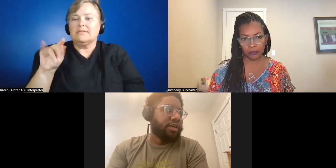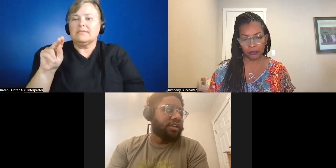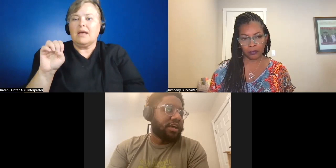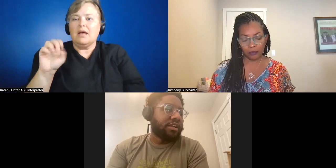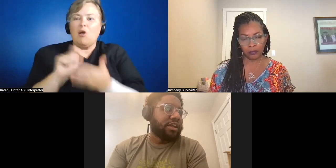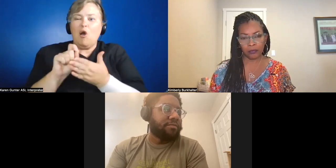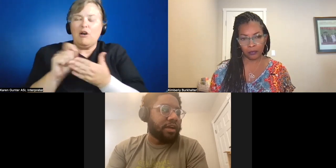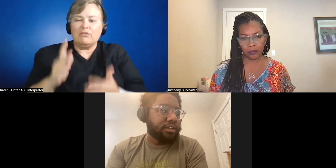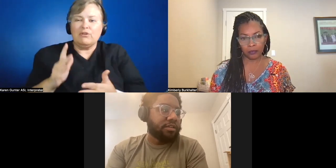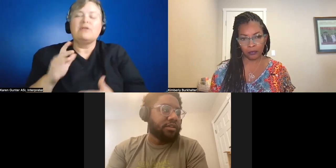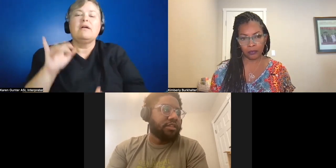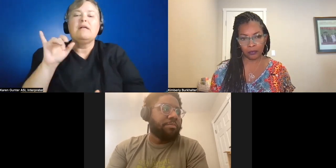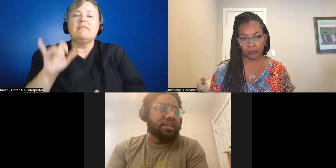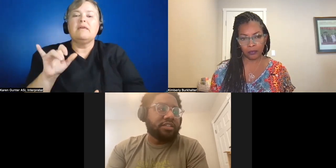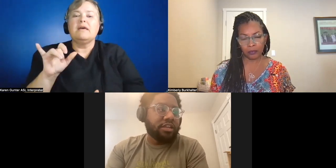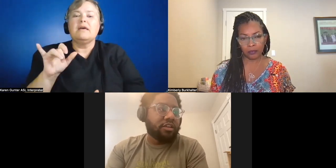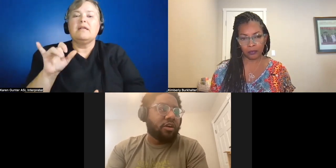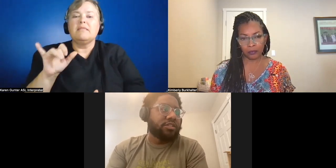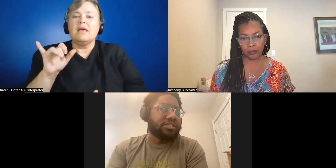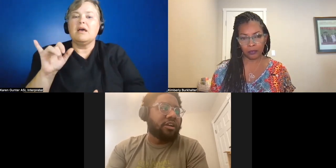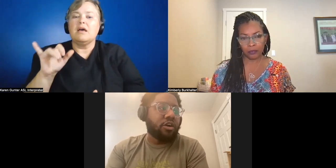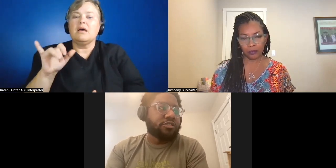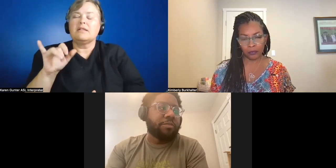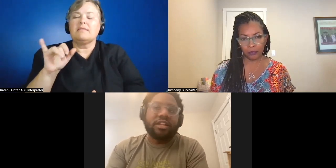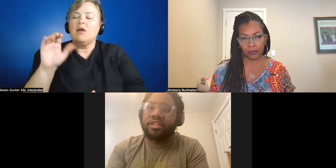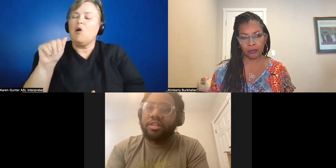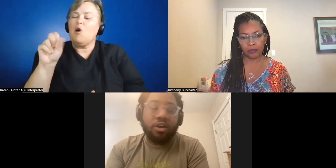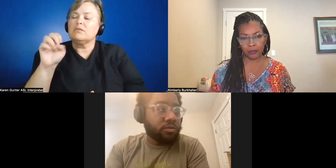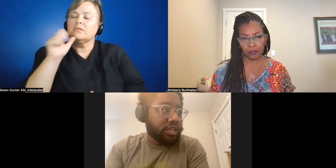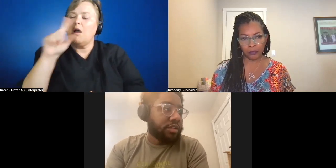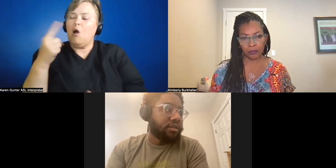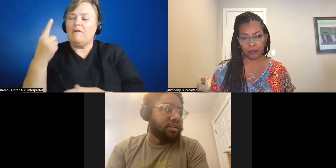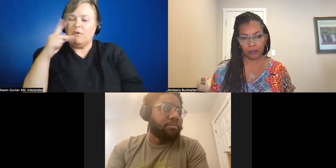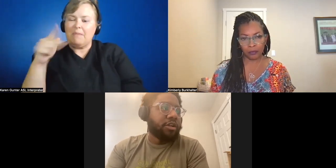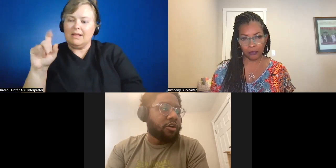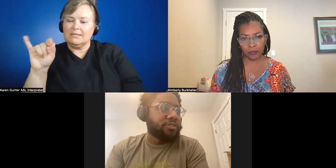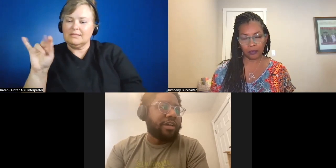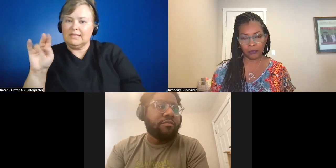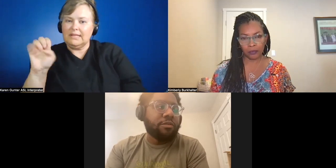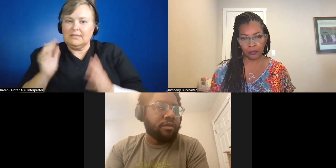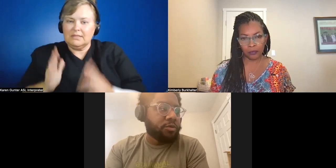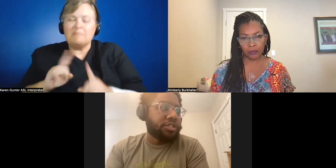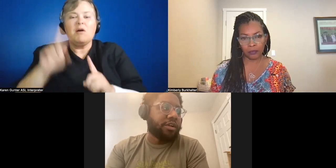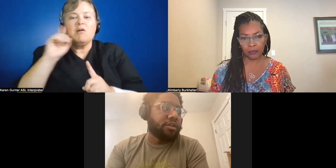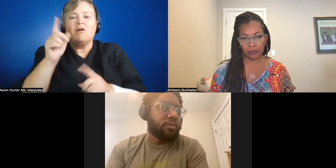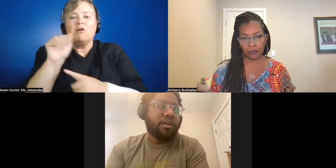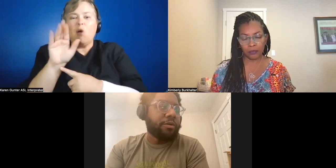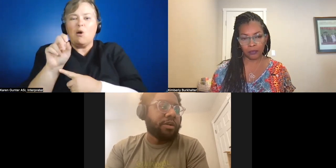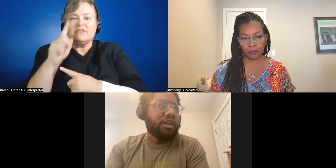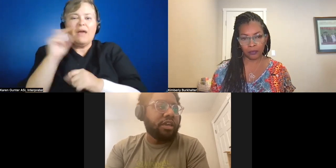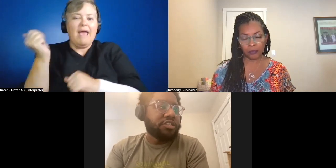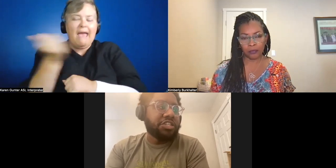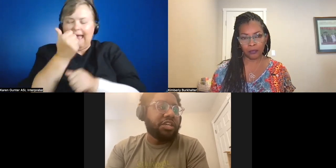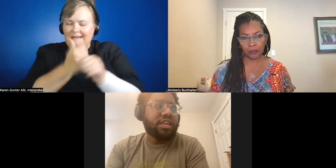revolutionary Ghassan Kanafani, the Palestinian cause is not a cause for Palestinians only, but a cause for every revolutionary,